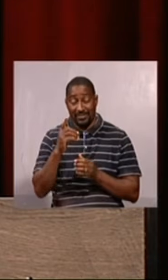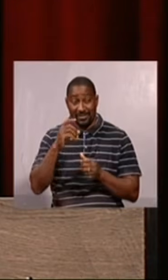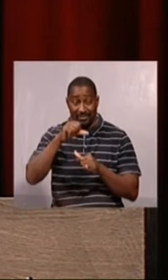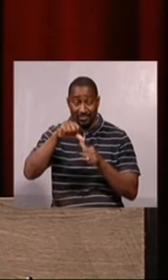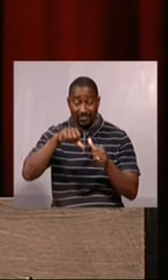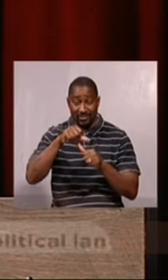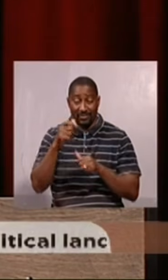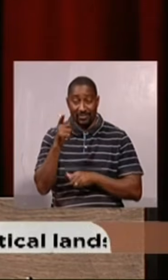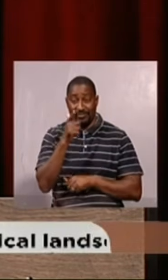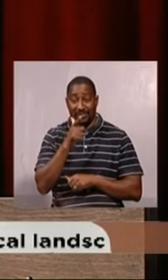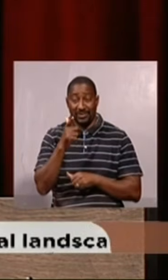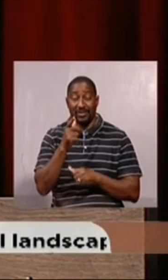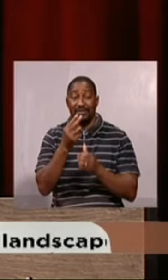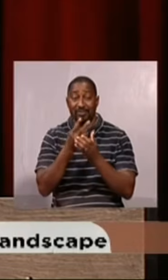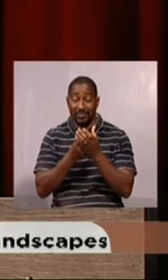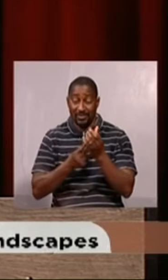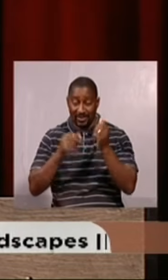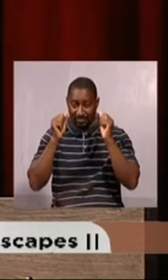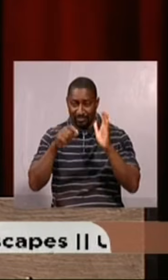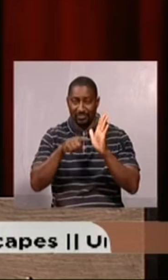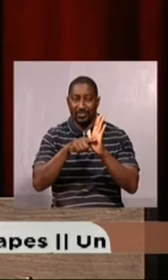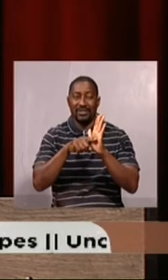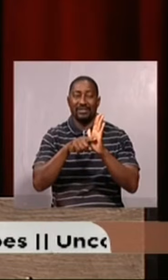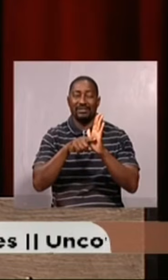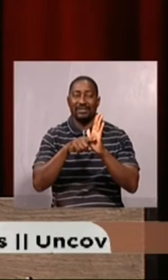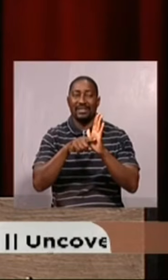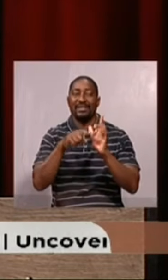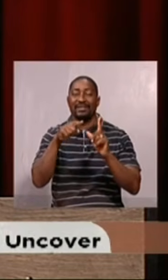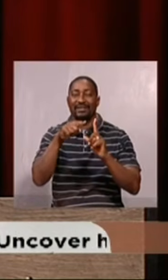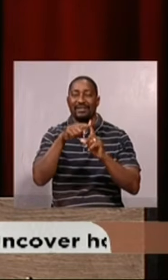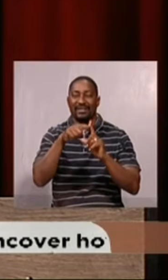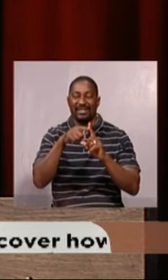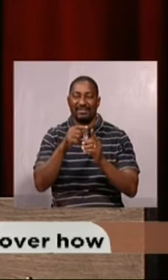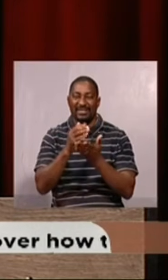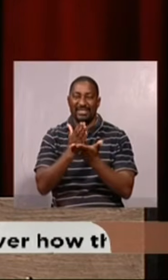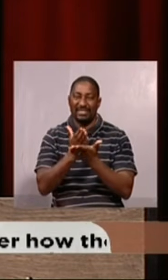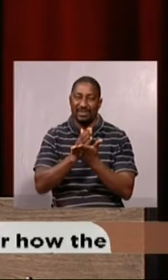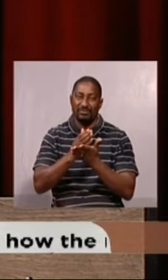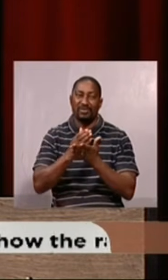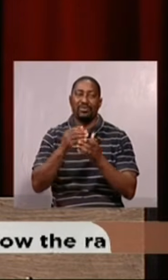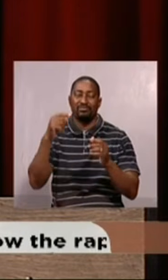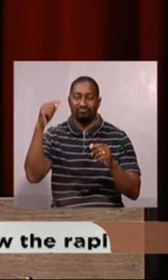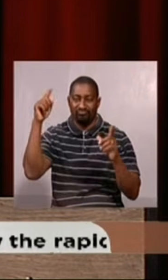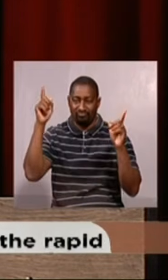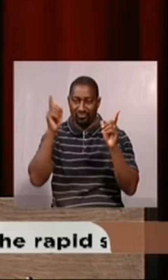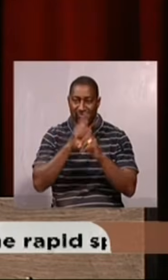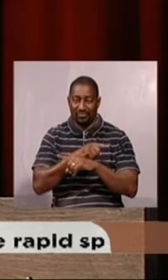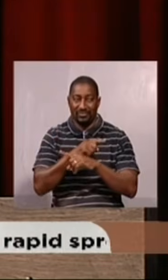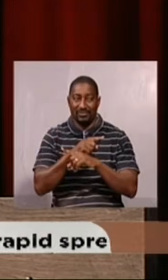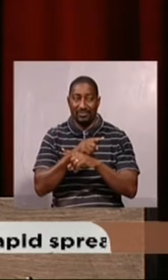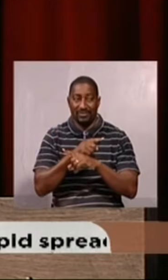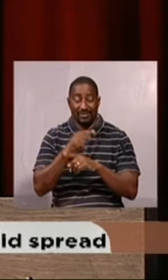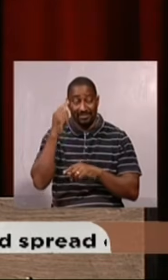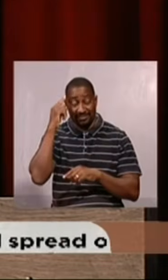media can amplify both positive messages and harmful falsehoods, profoundly impacting public opinion